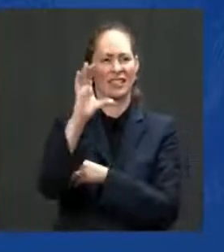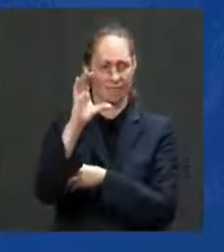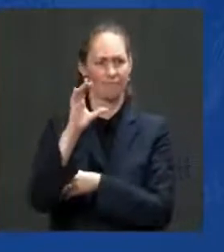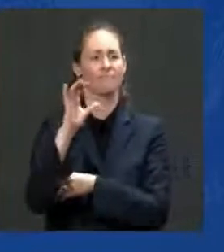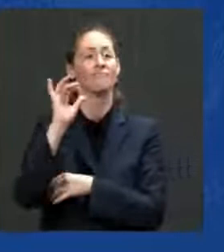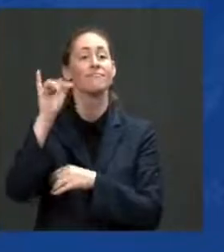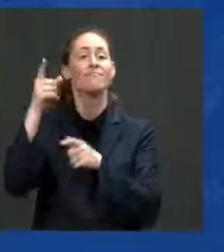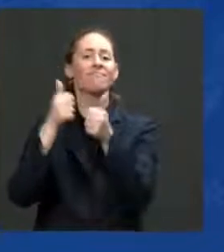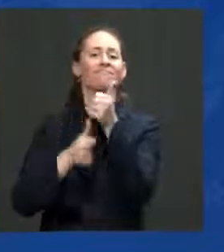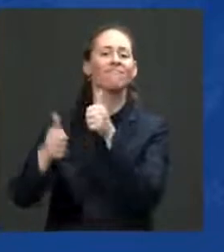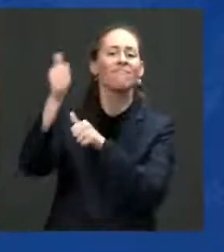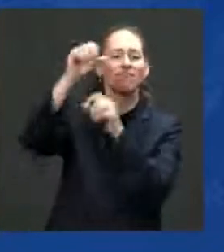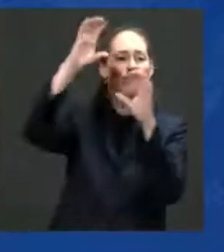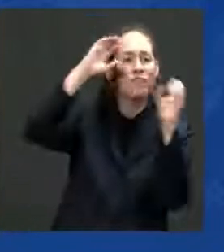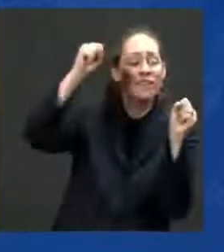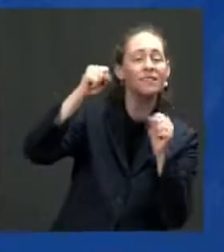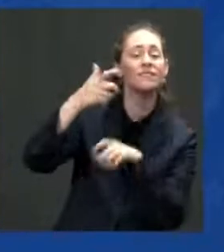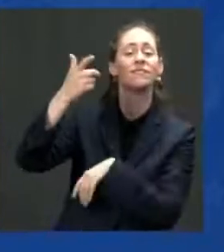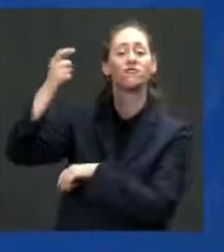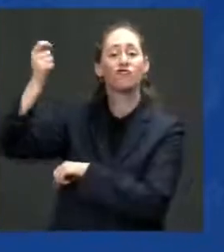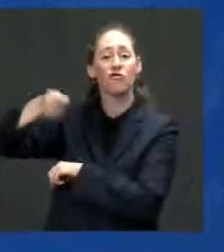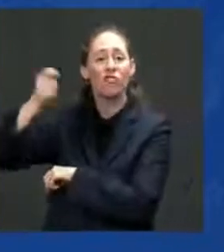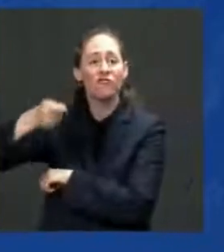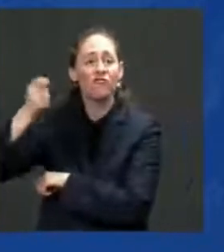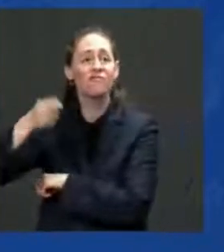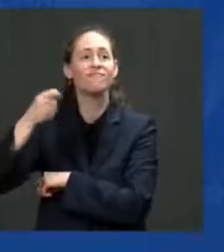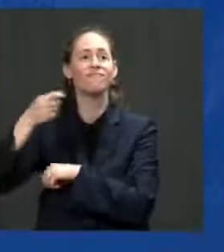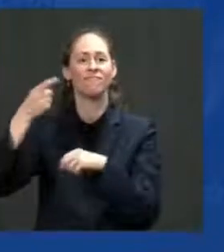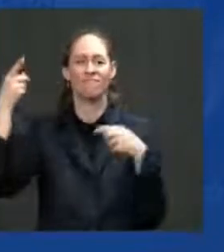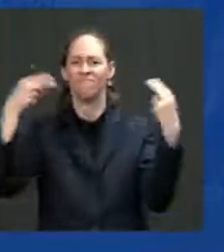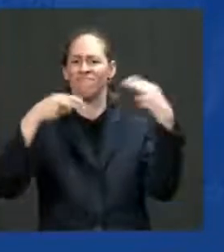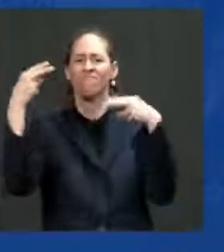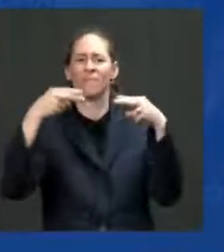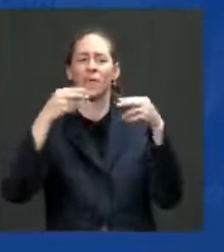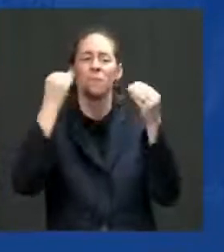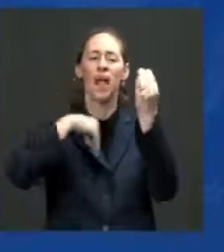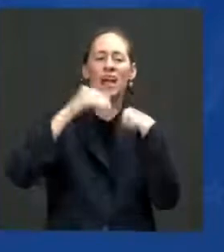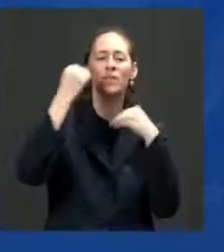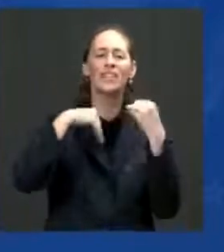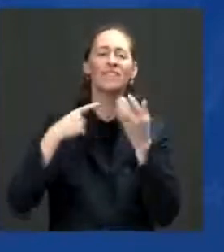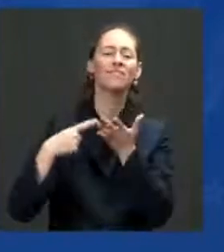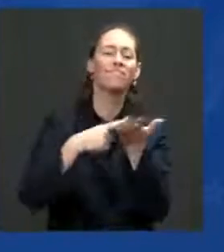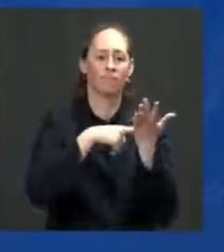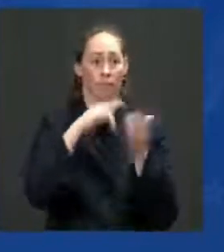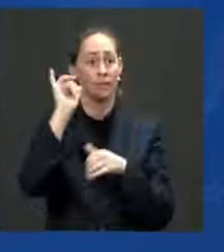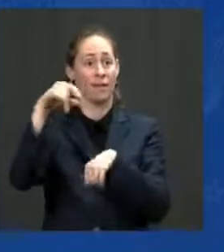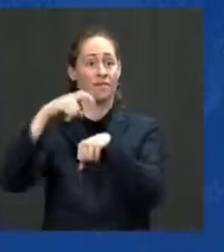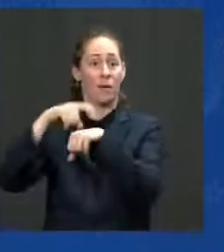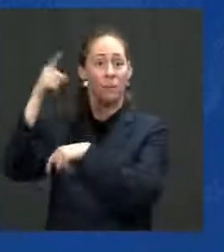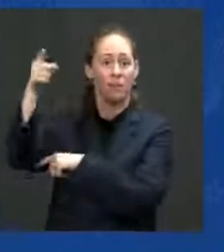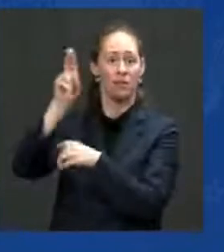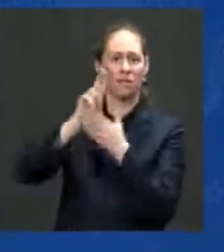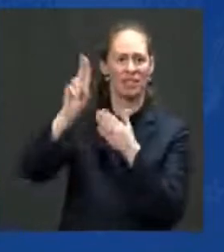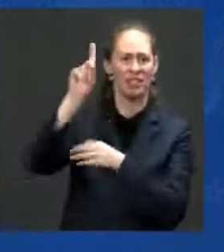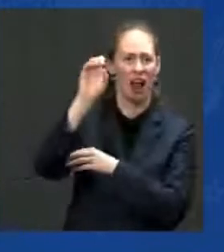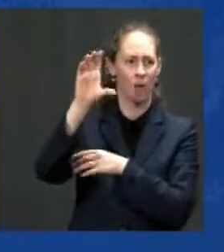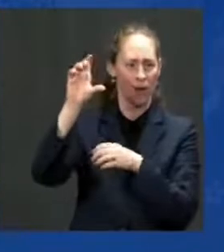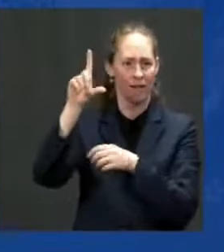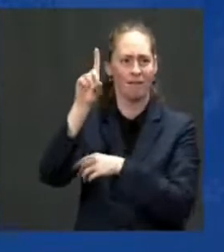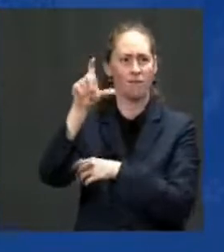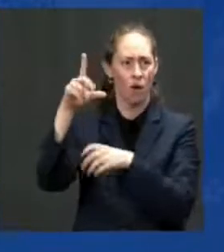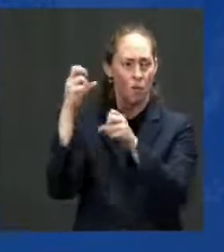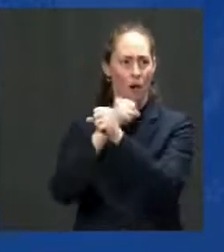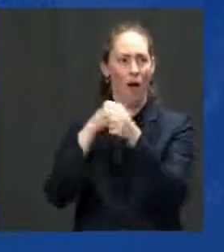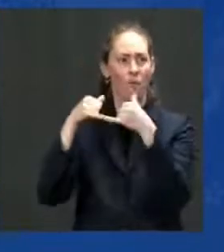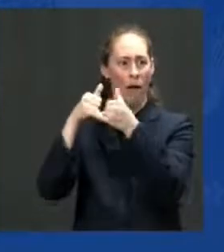banquet. The University of Delaware football program received the award. And I had a chance to introduce a Hall of Fame coach,